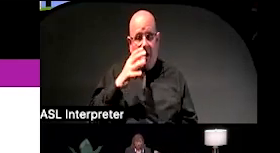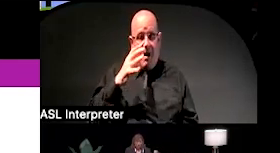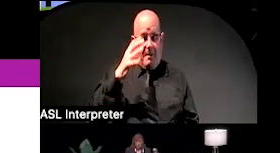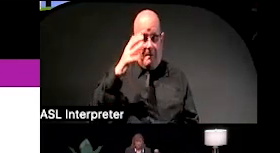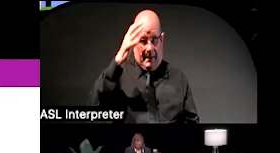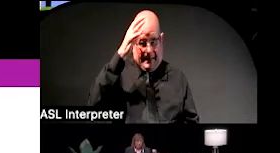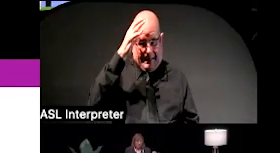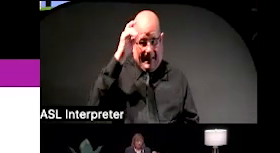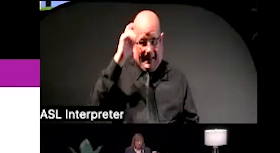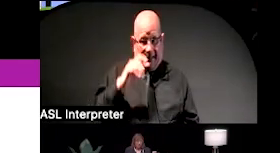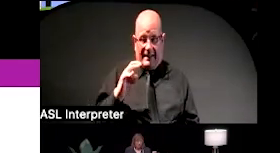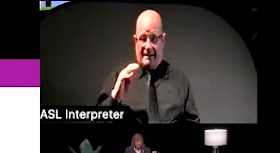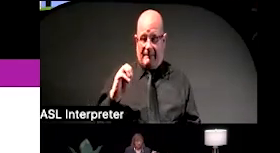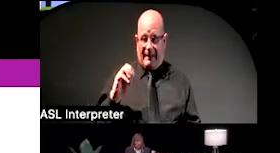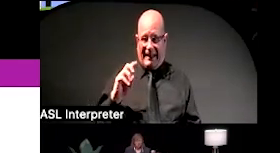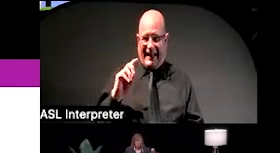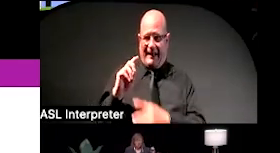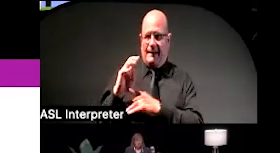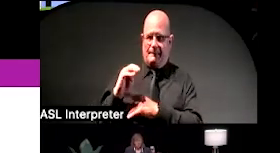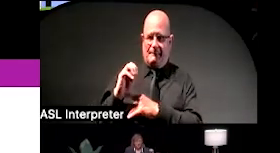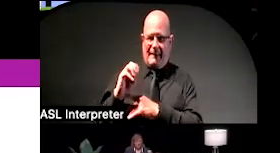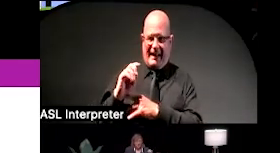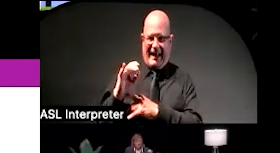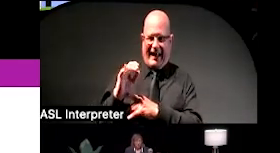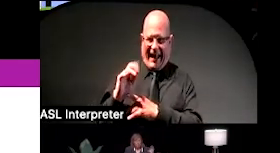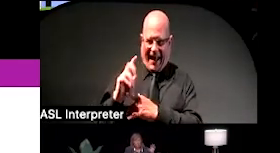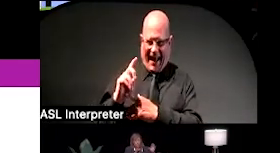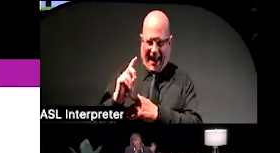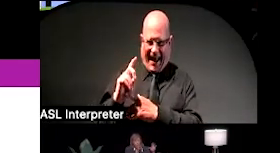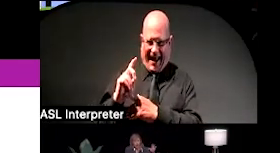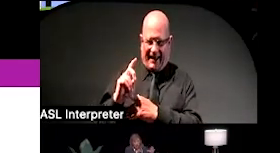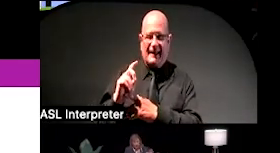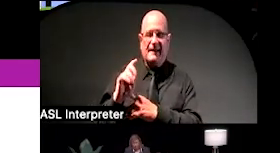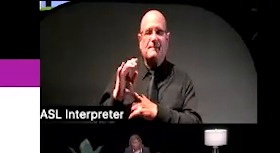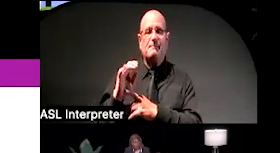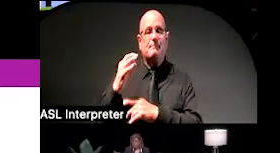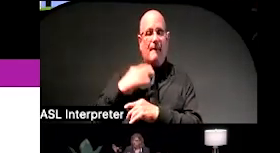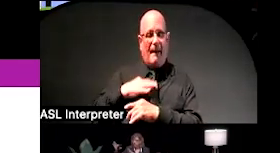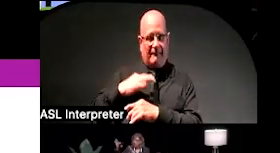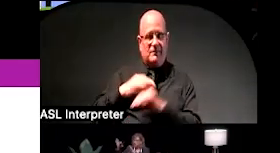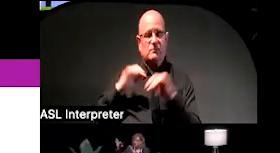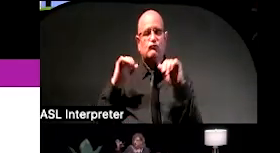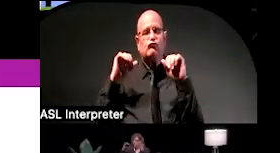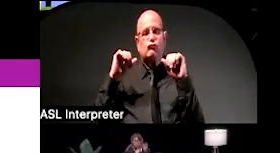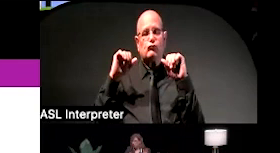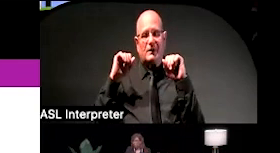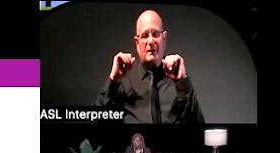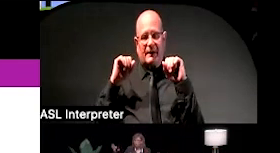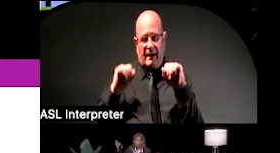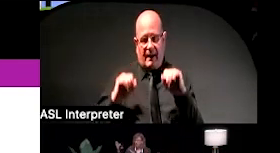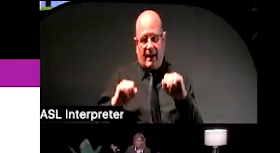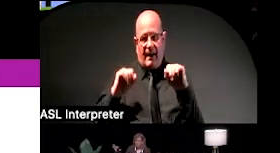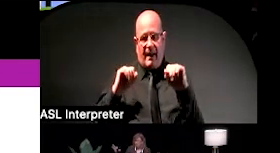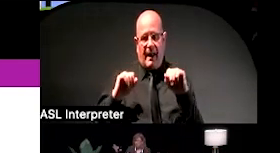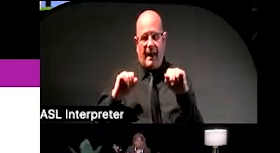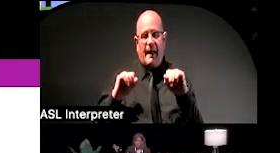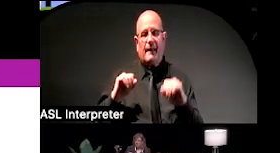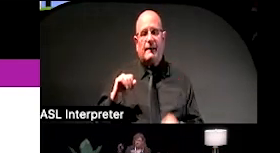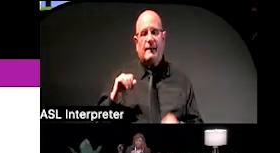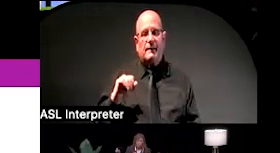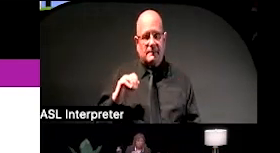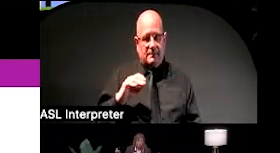Medicaid benefits, then we are able to move